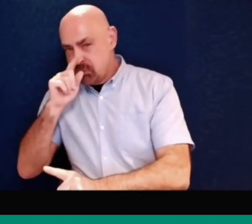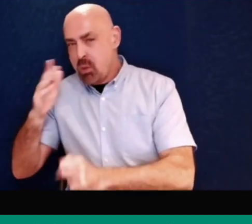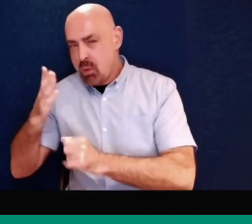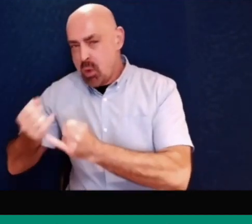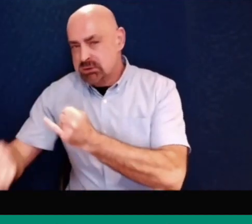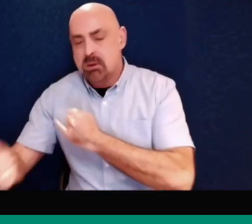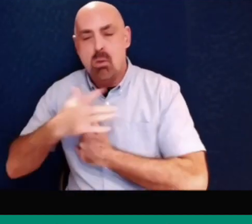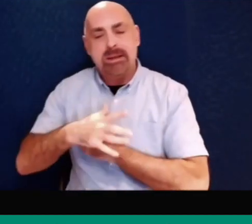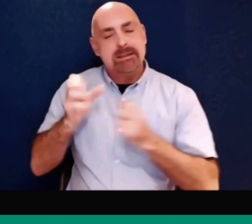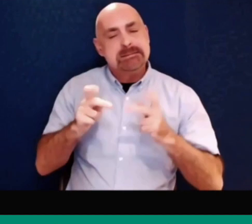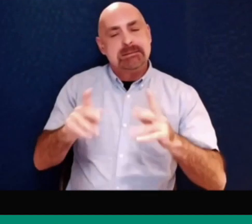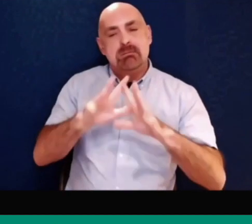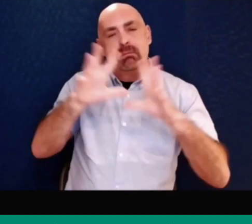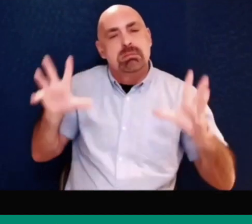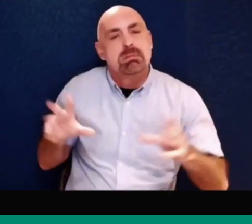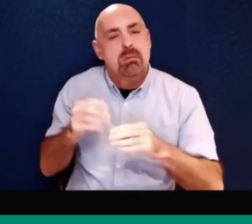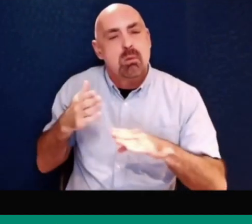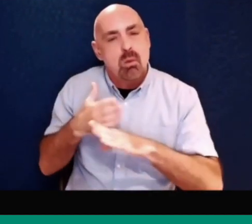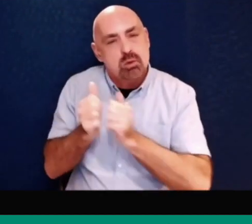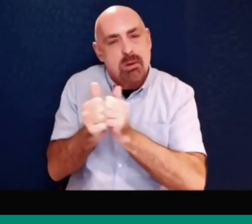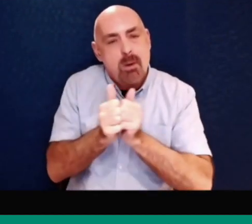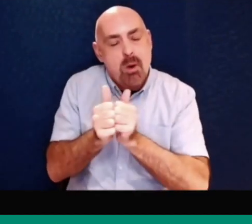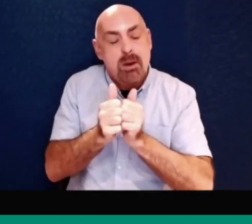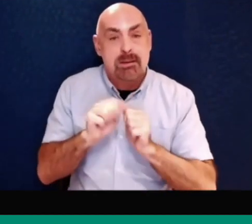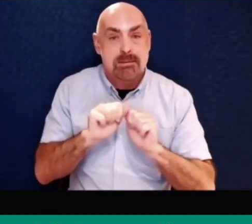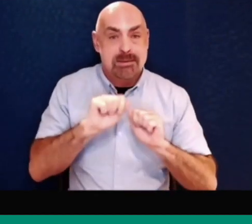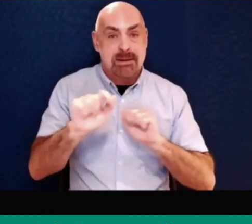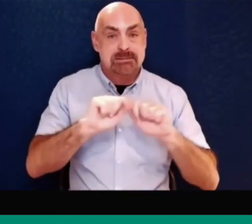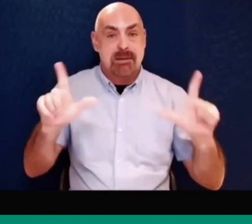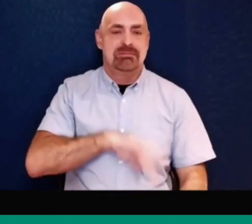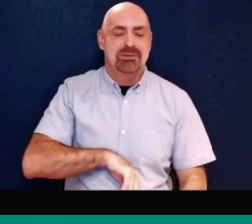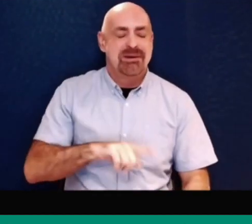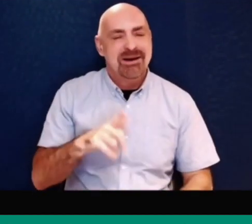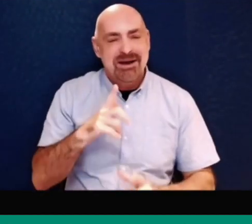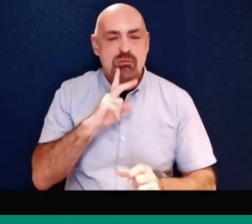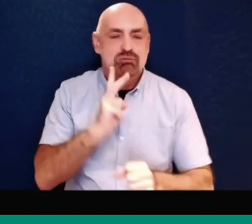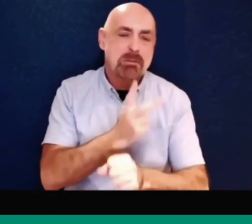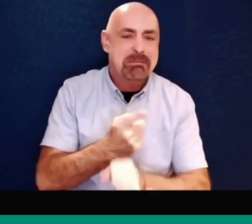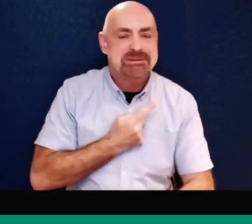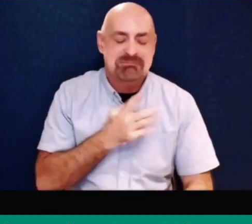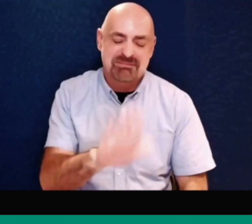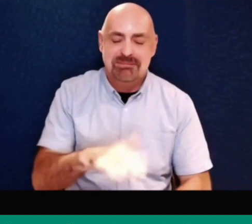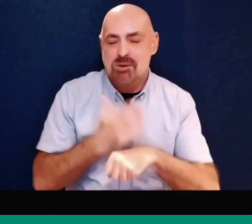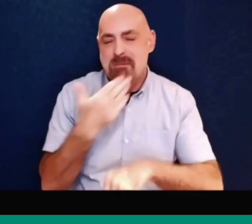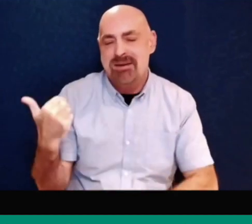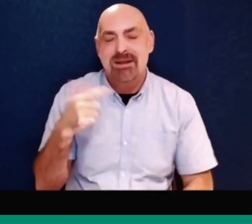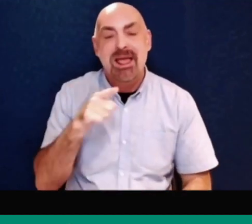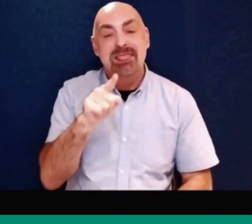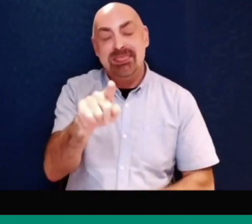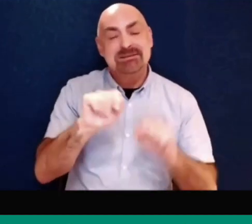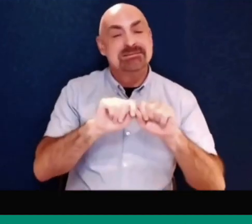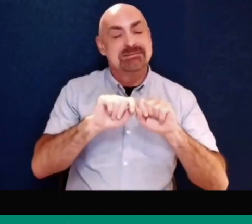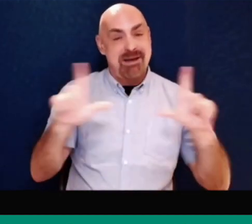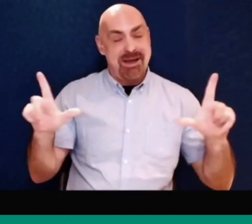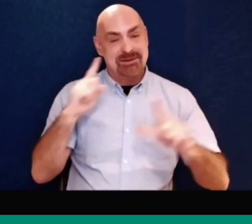knit together different interventions across childhood. If I have the next slide, please. So this is the slide I showed earlier on. It's